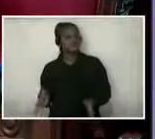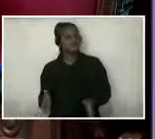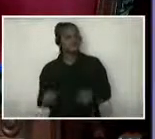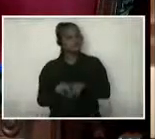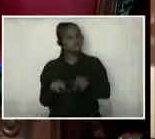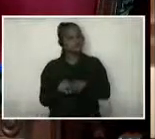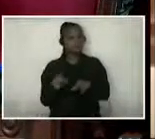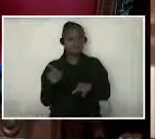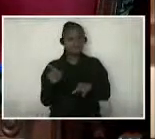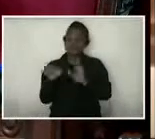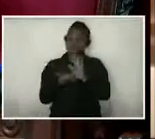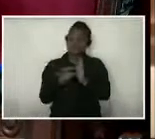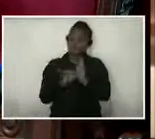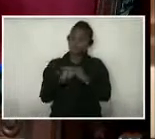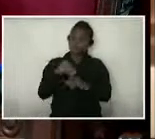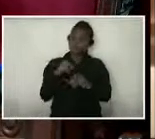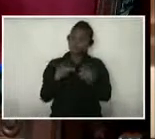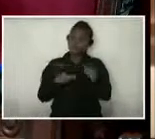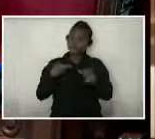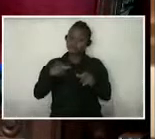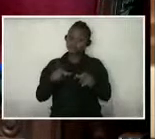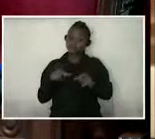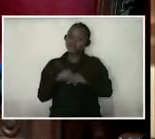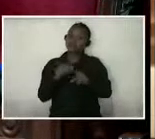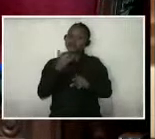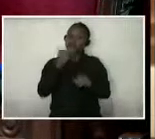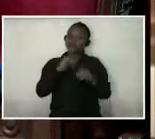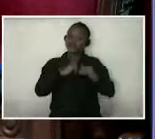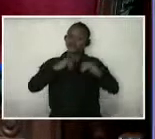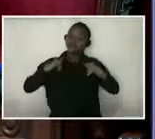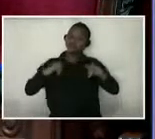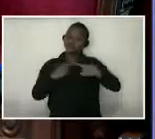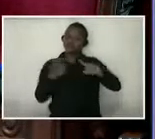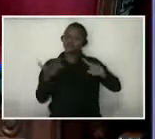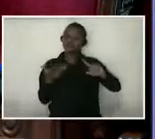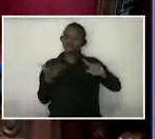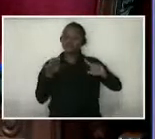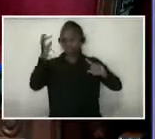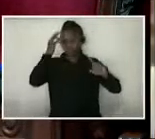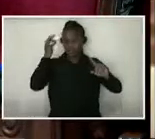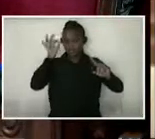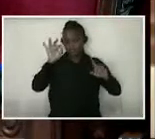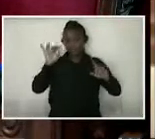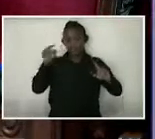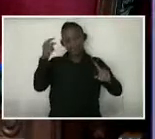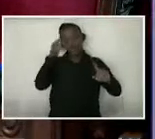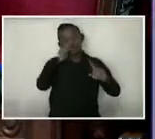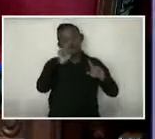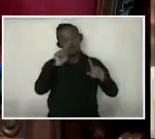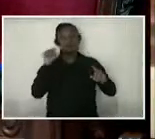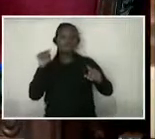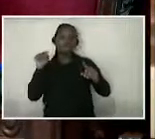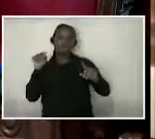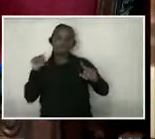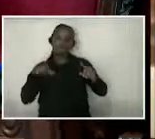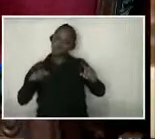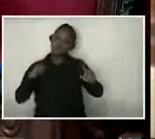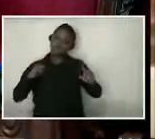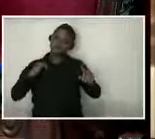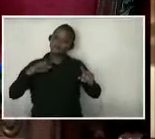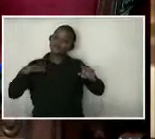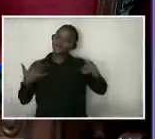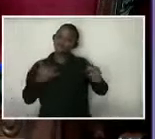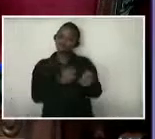may end up being excluded from the governance of a municipality or structure due to parties that have received